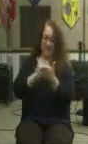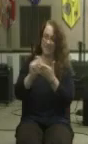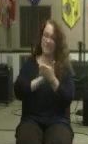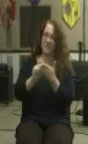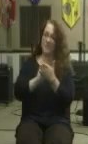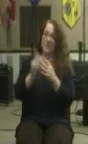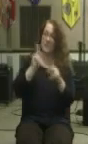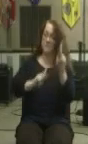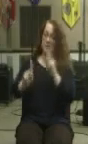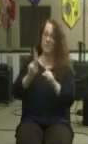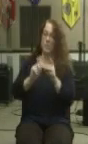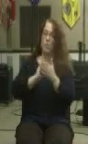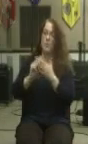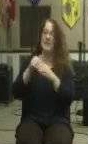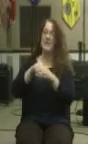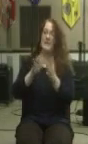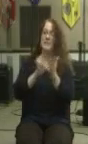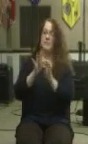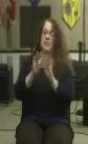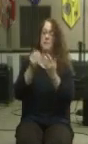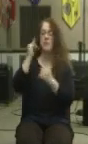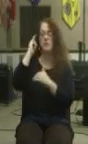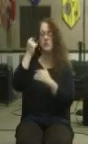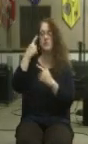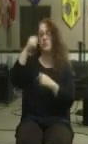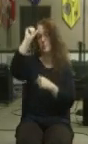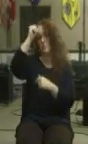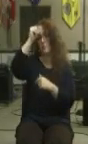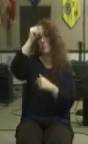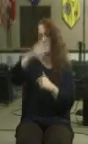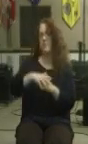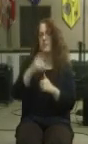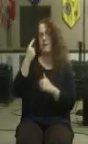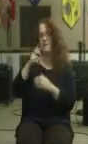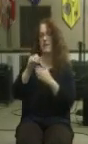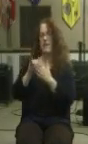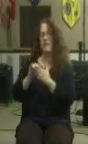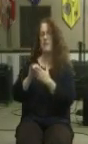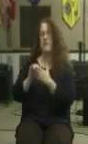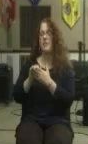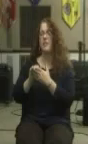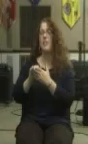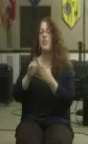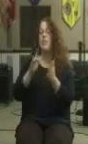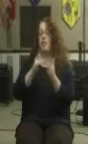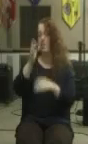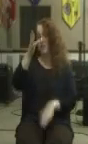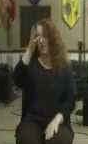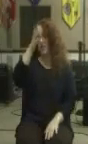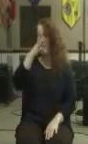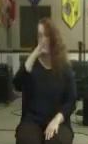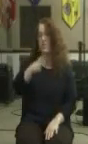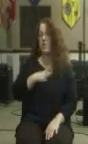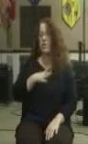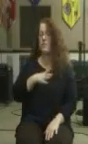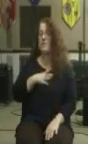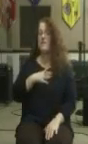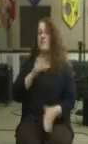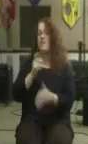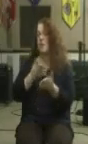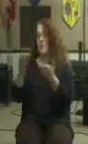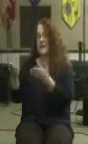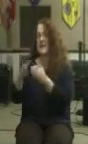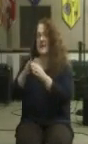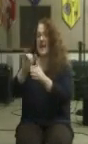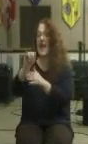There are people that are written in the Bible just as a memorial. Do you know that? The woman that went and had